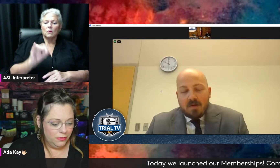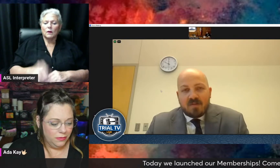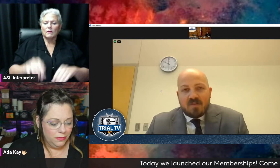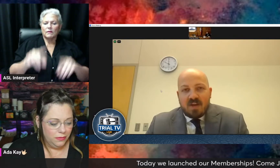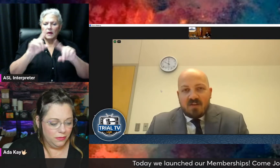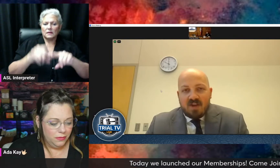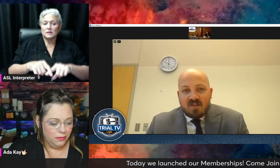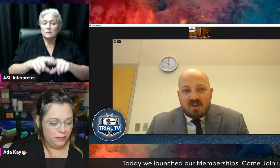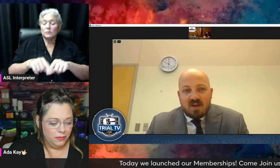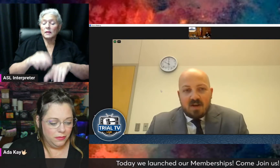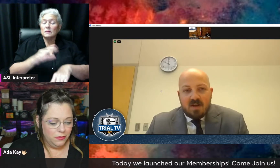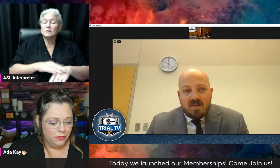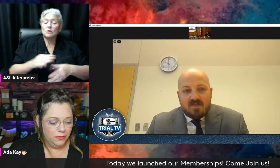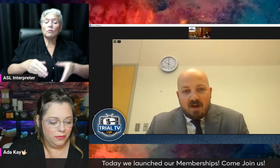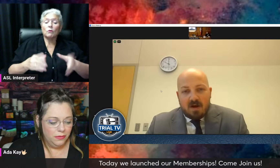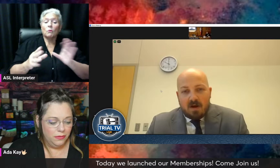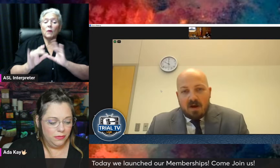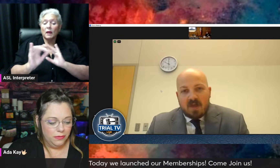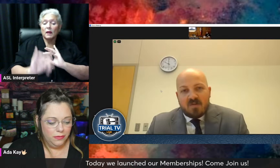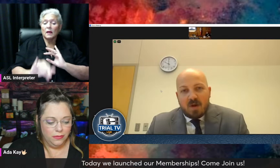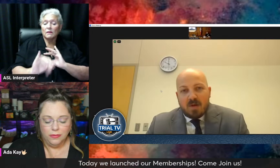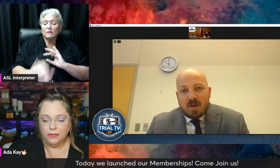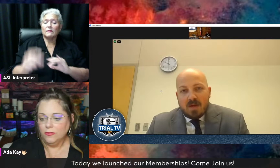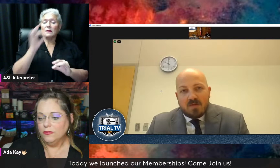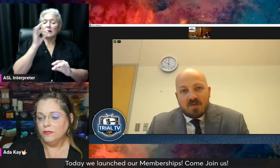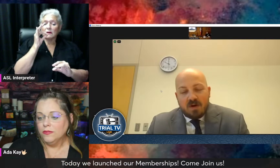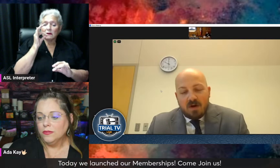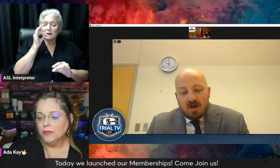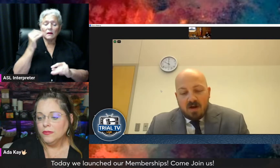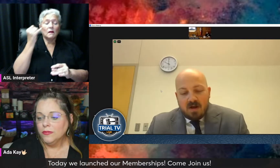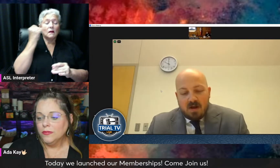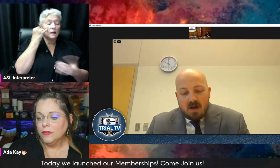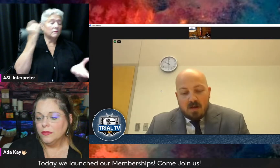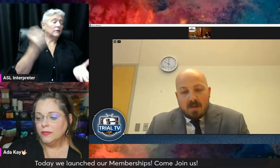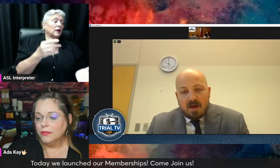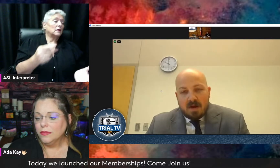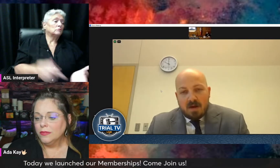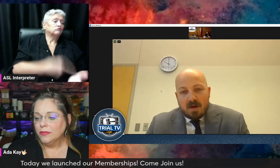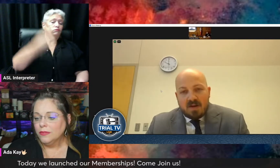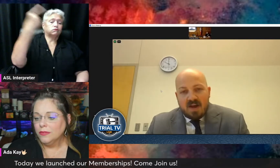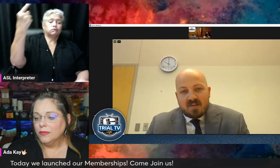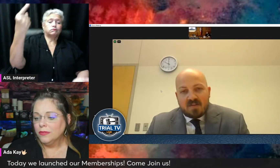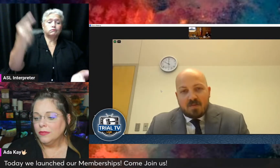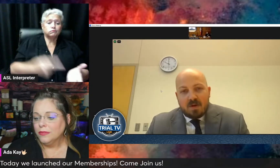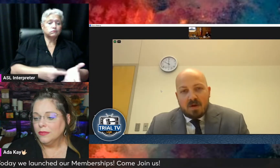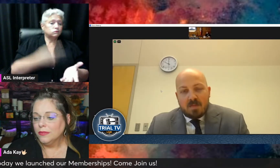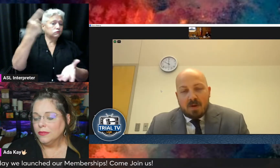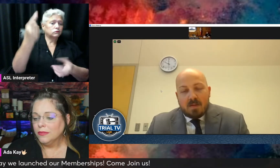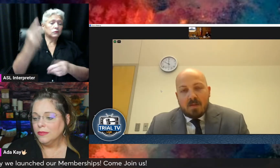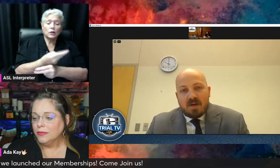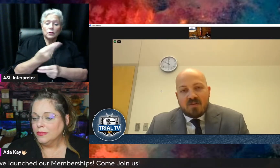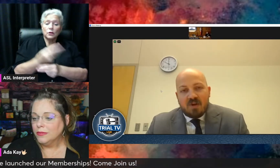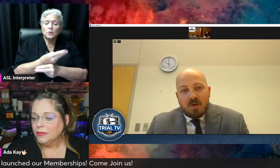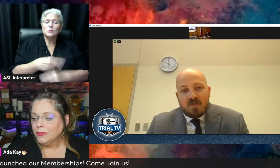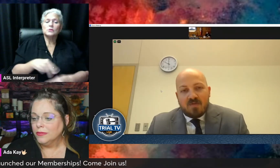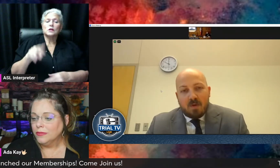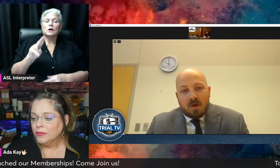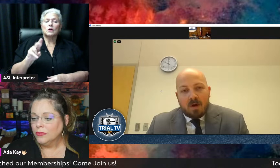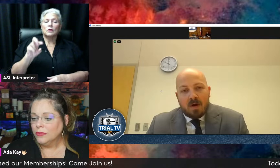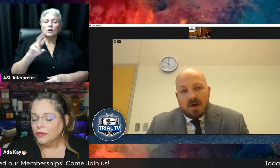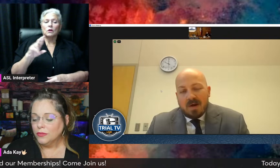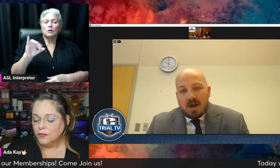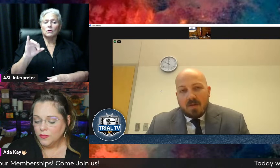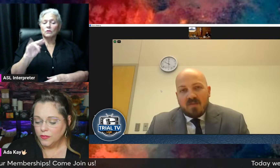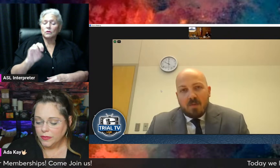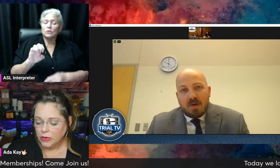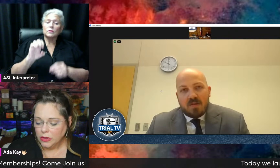on the manner in which they ingest it. If they are an infrequent user, a urine test would probably show